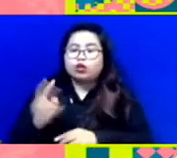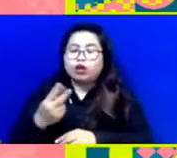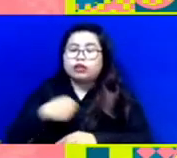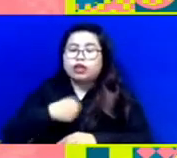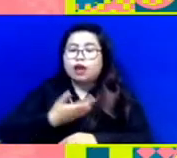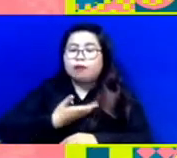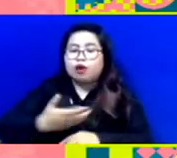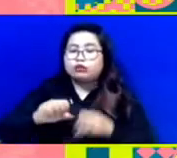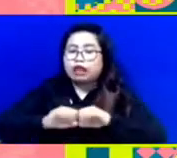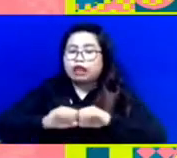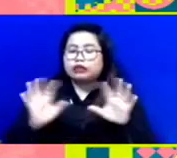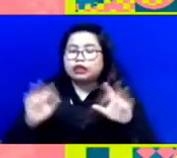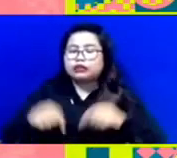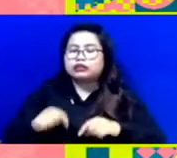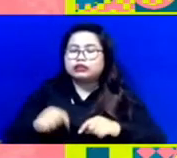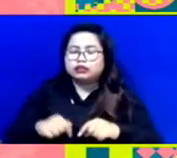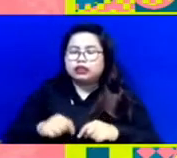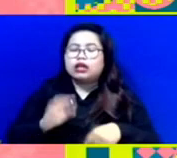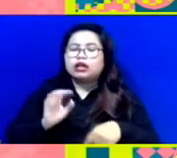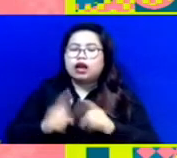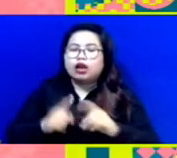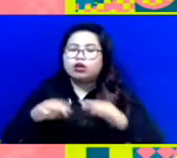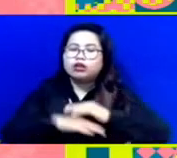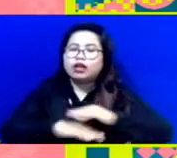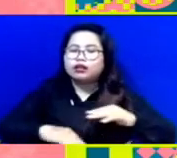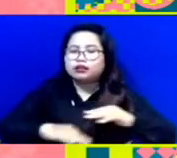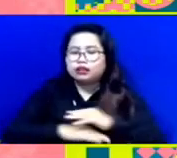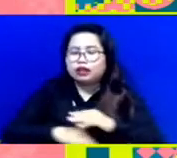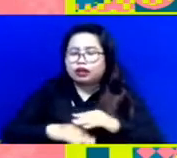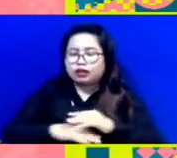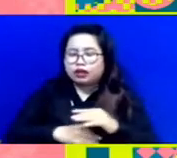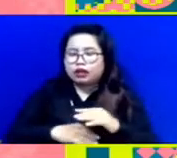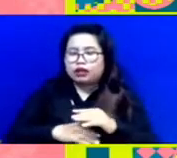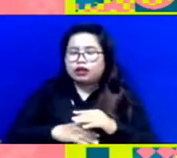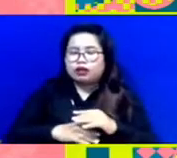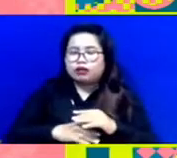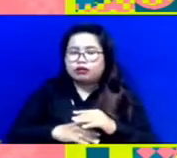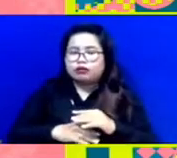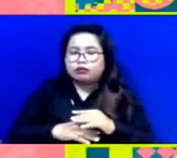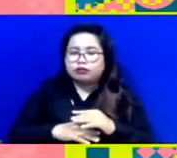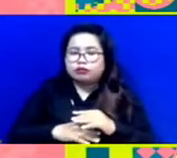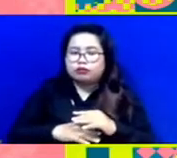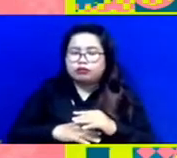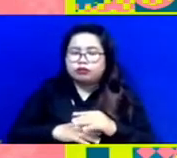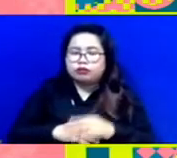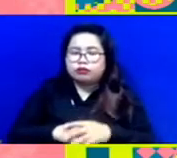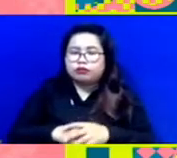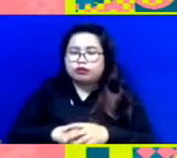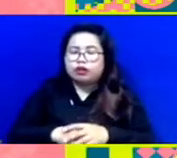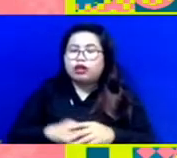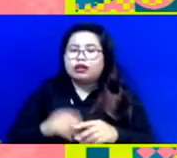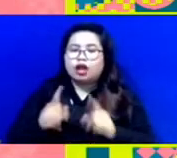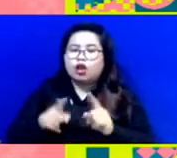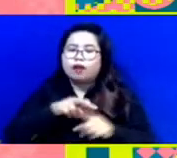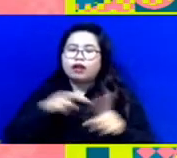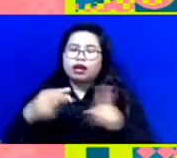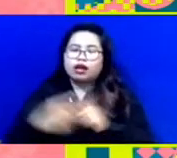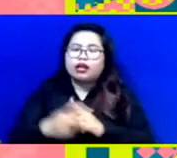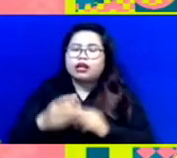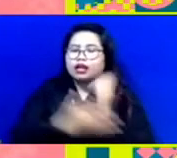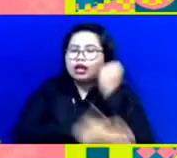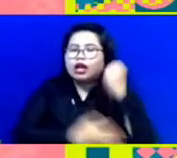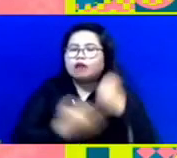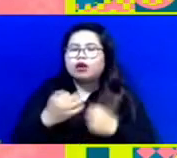basis of the new state, the new ideology, the worldview of this nation, so Pancasila